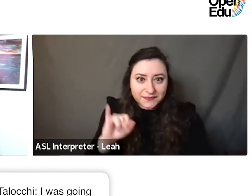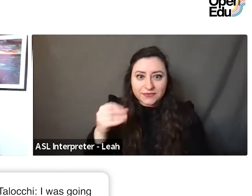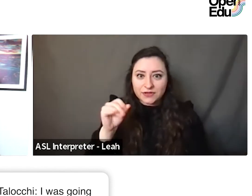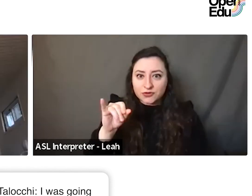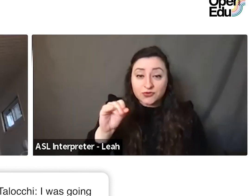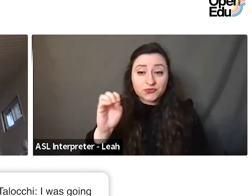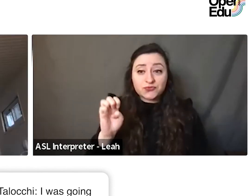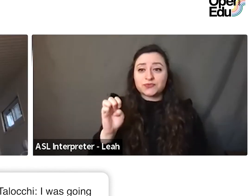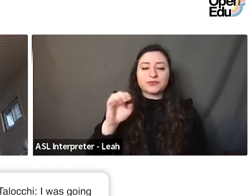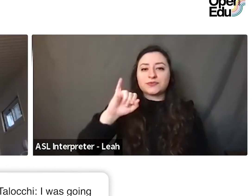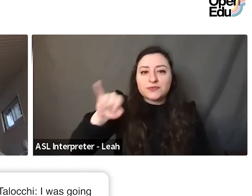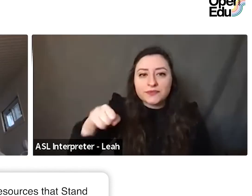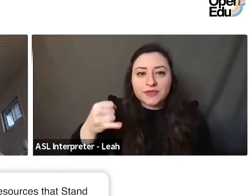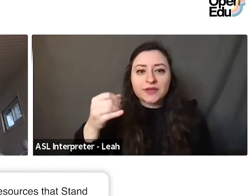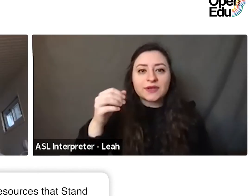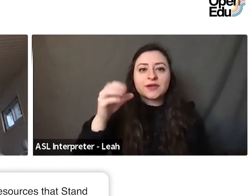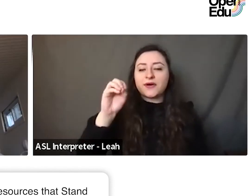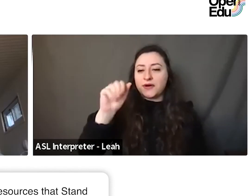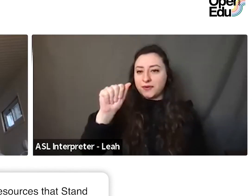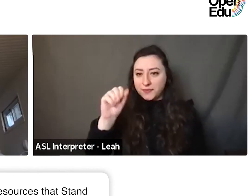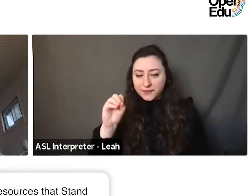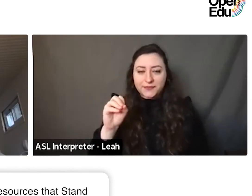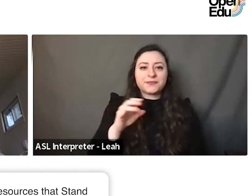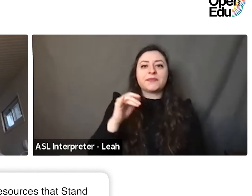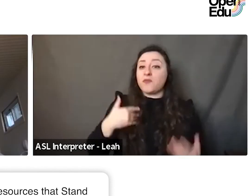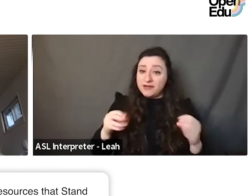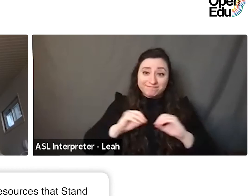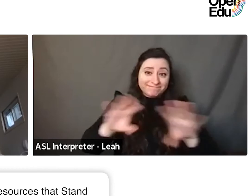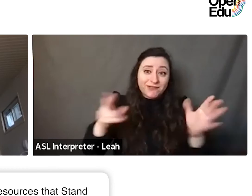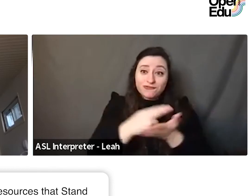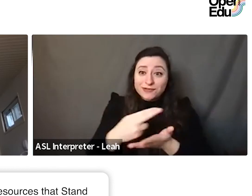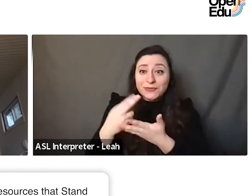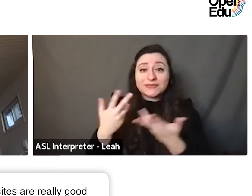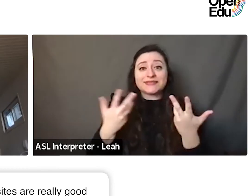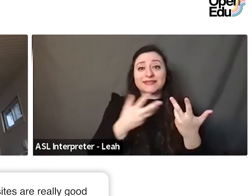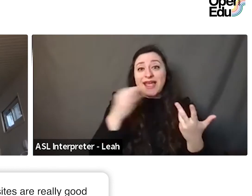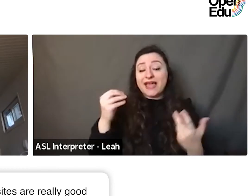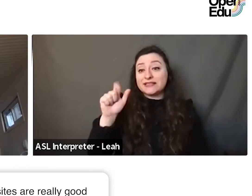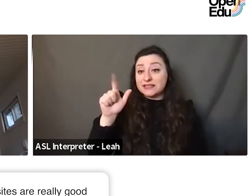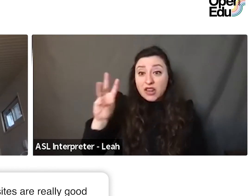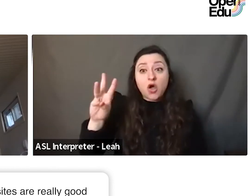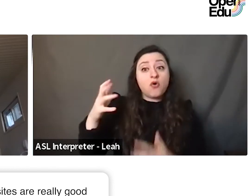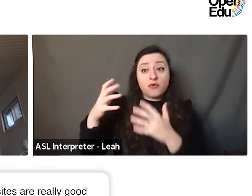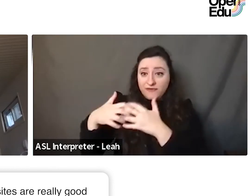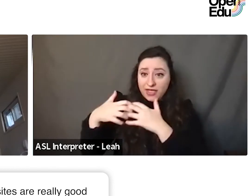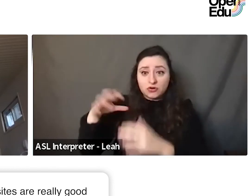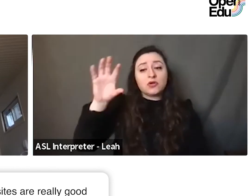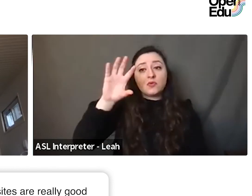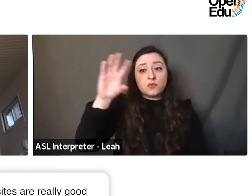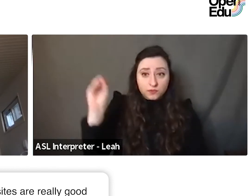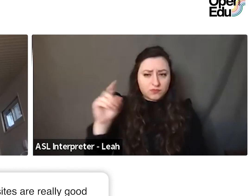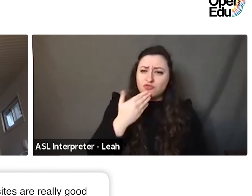I was gonna say, like, we are putting out resources. The stand and also the Slow Factory websites are really